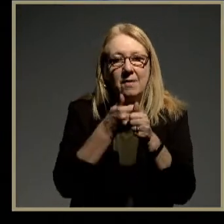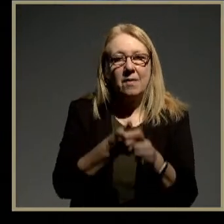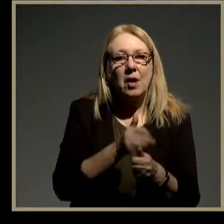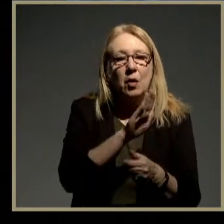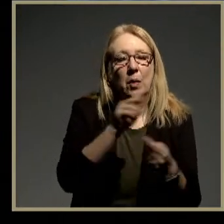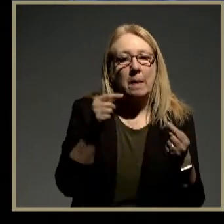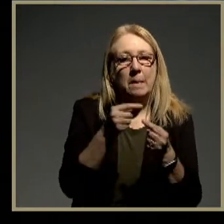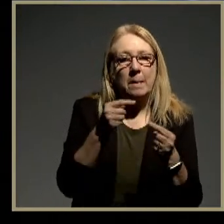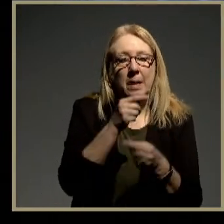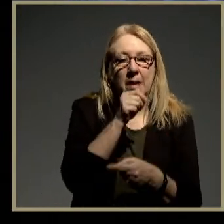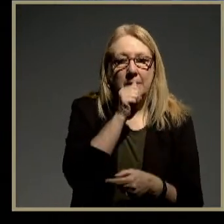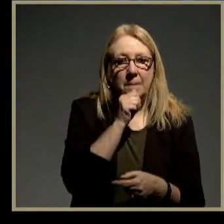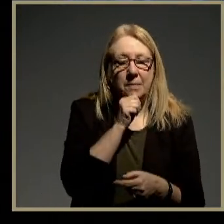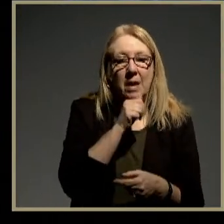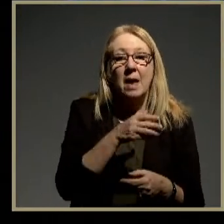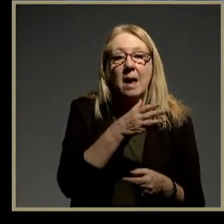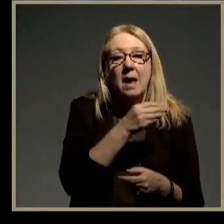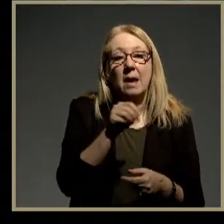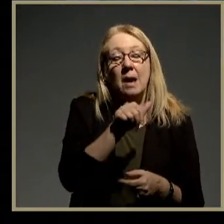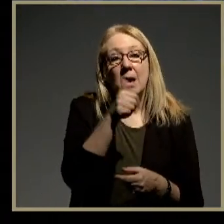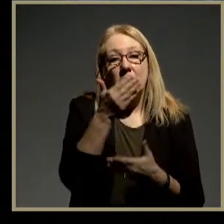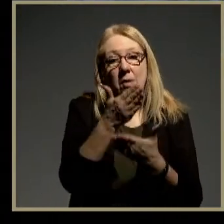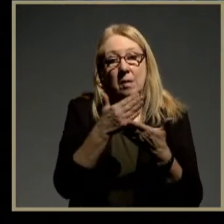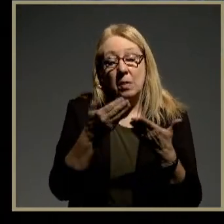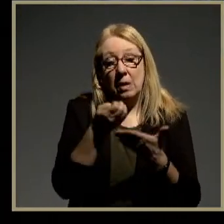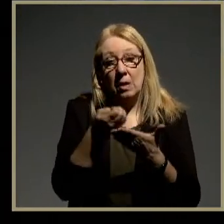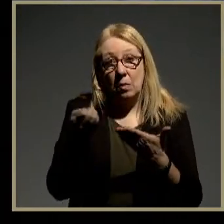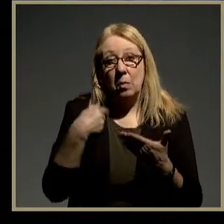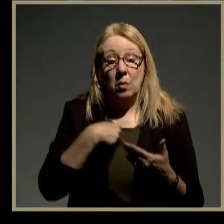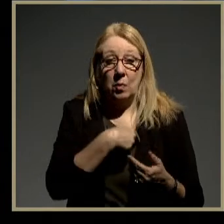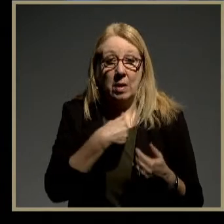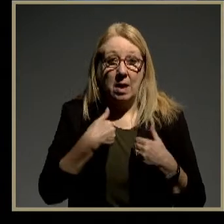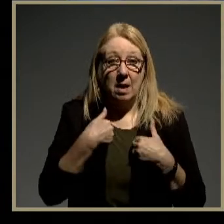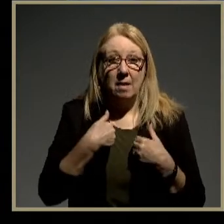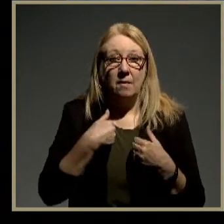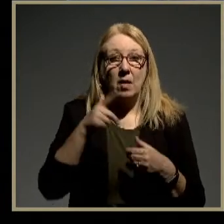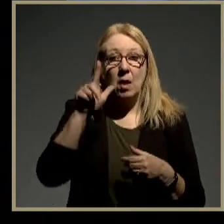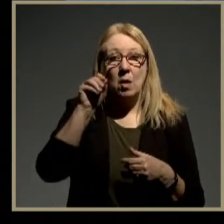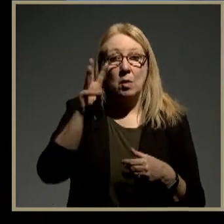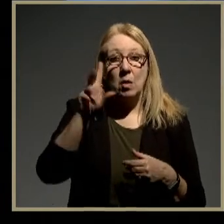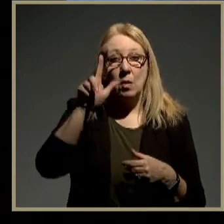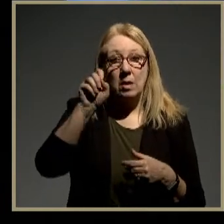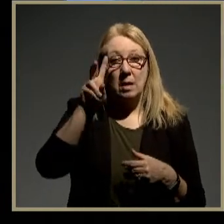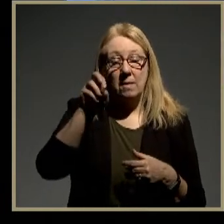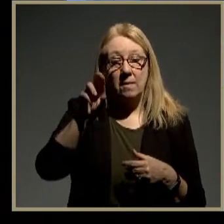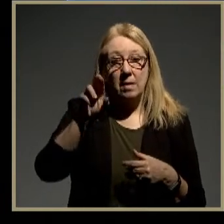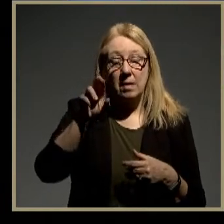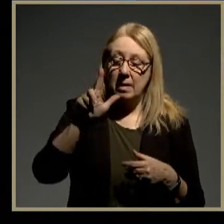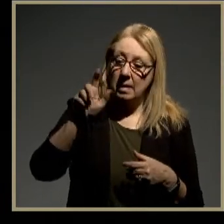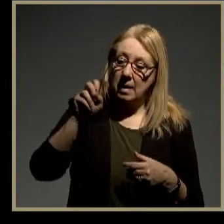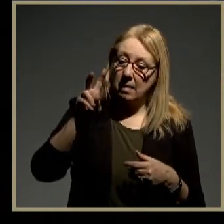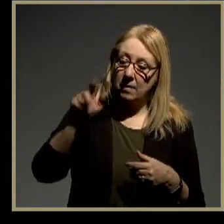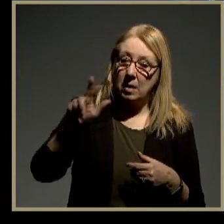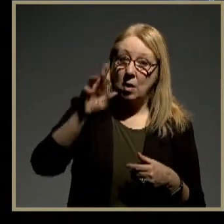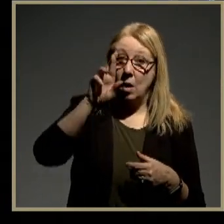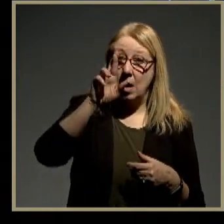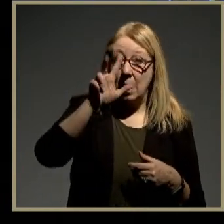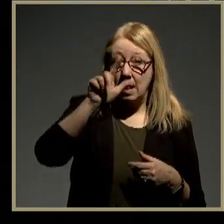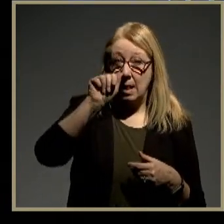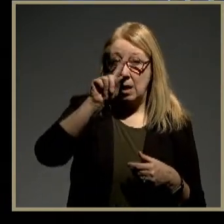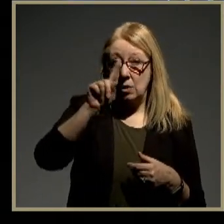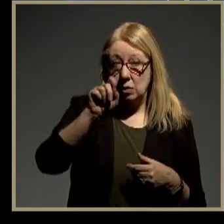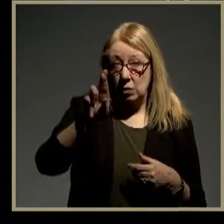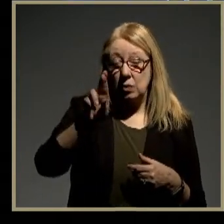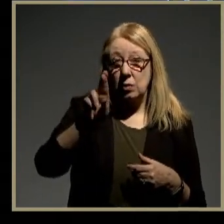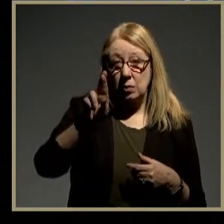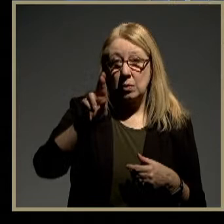tolerance. Another piece of equipment that we have that is rather unique is a low-level laser therapy, and that allows